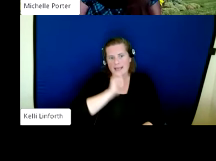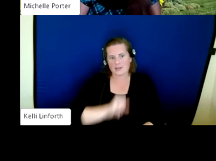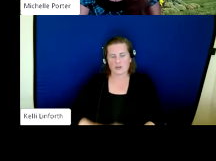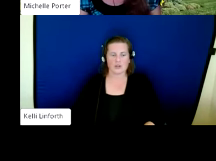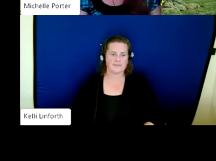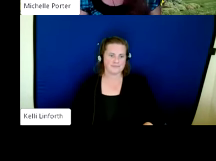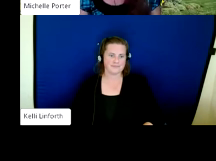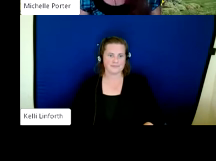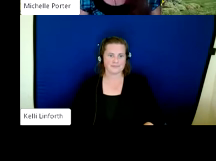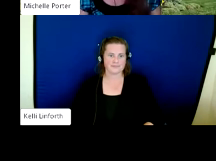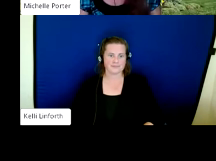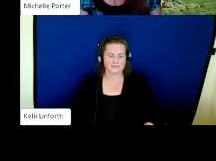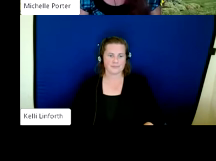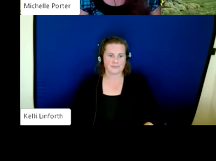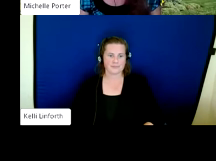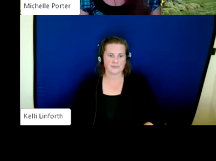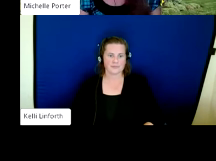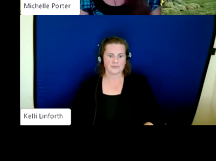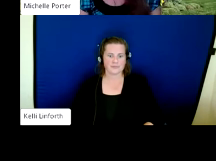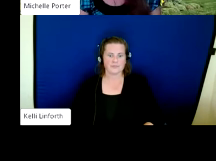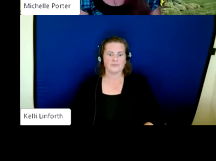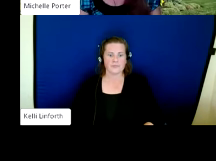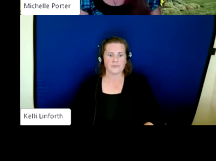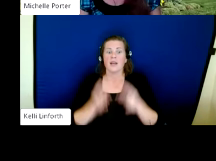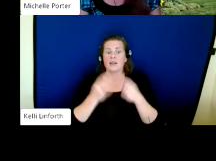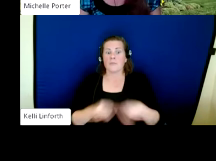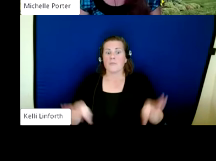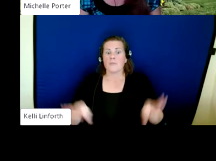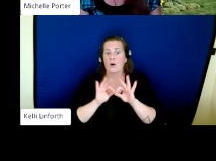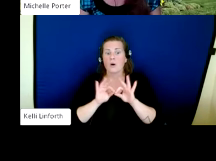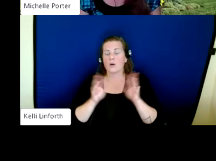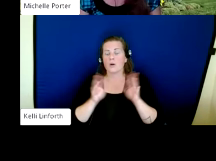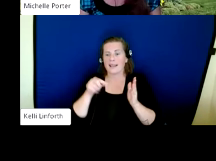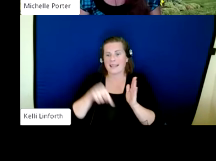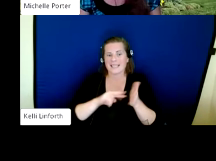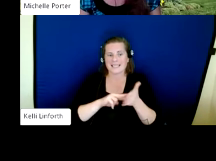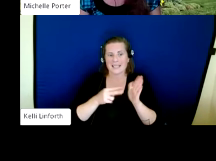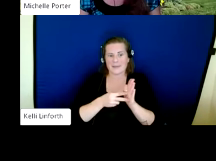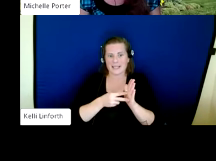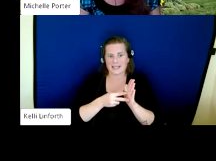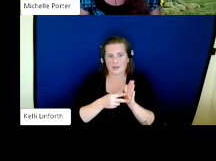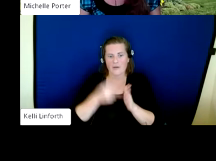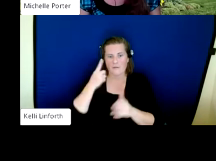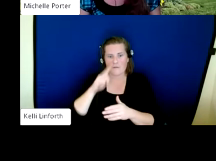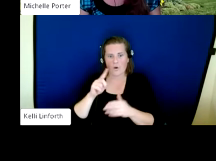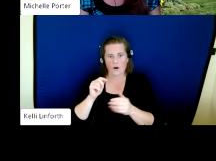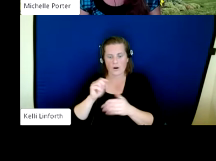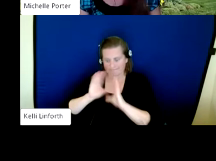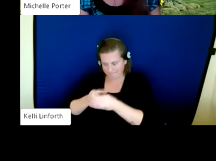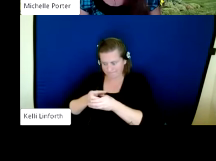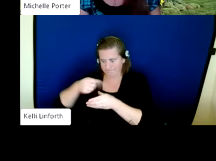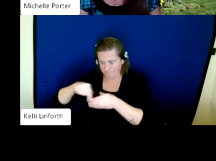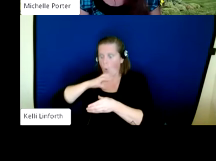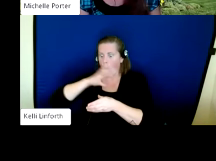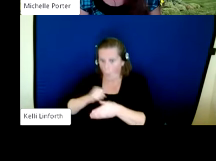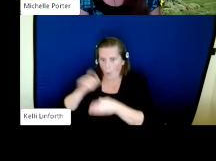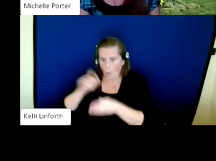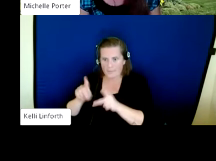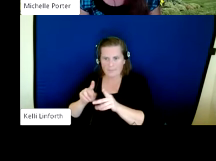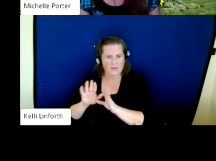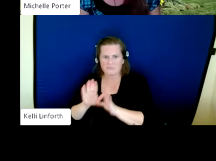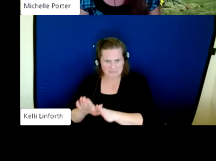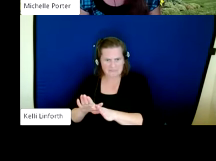It's important to point out that this definition is not specific to older people, although usually we think about ageism